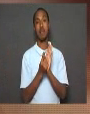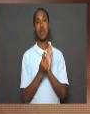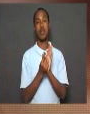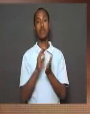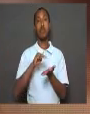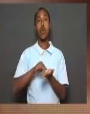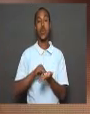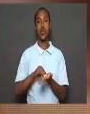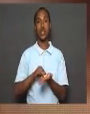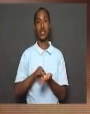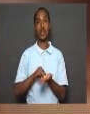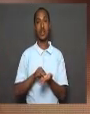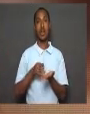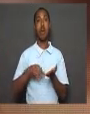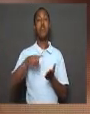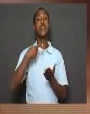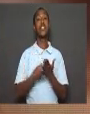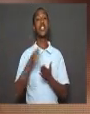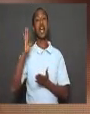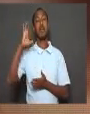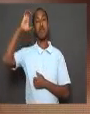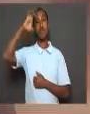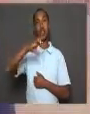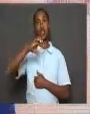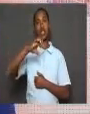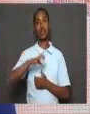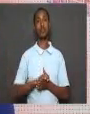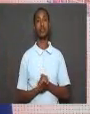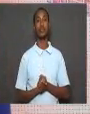the molecules of this type of force.